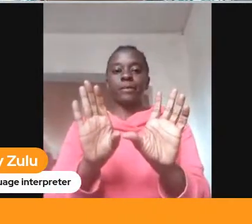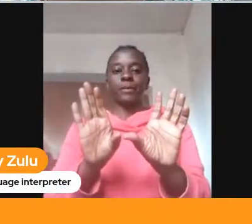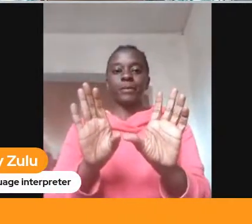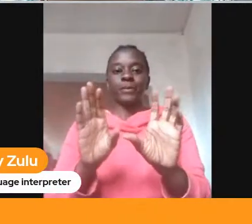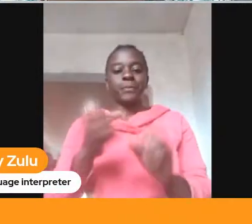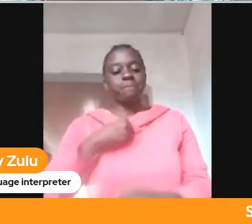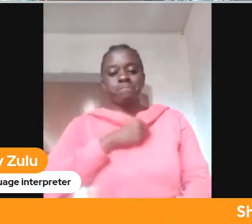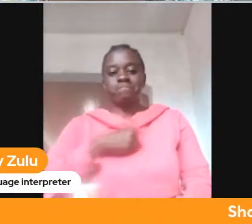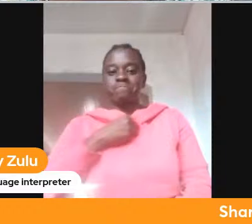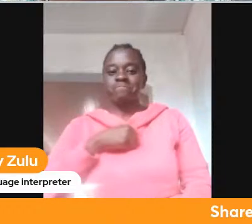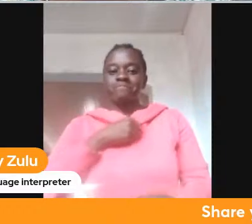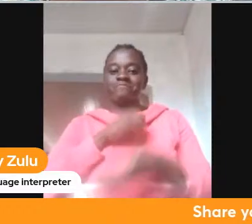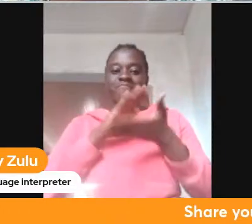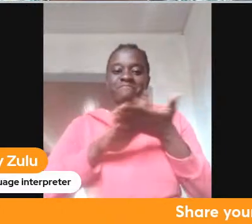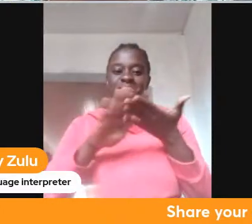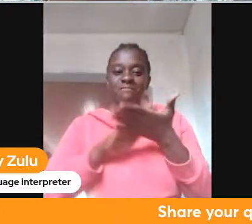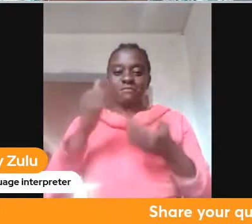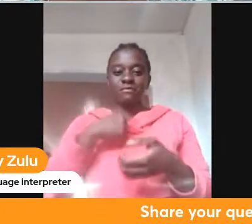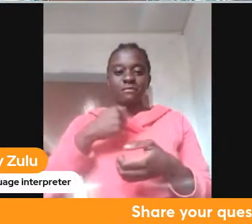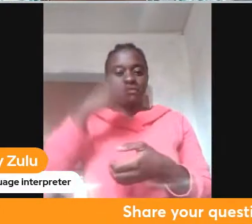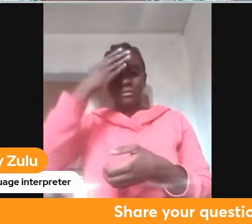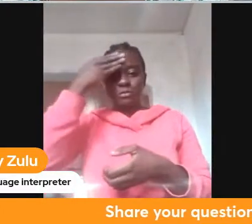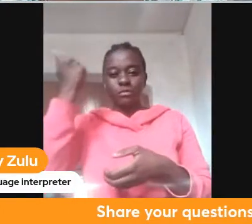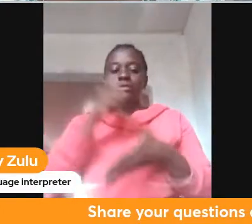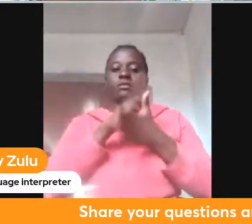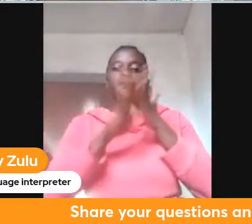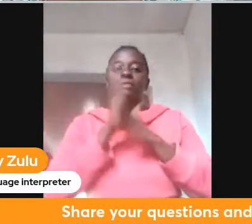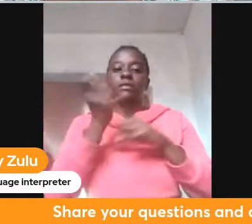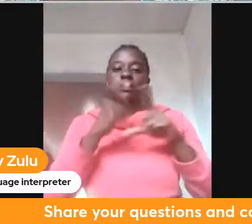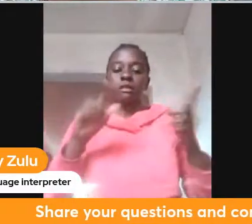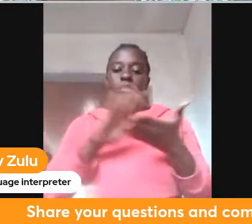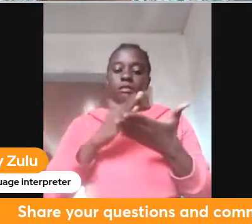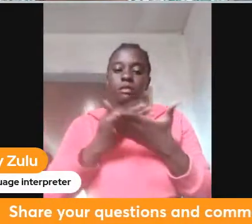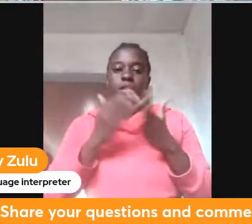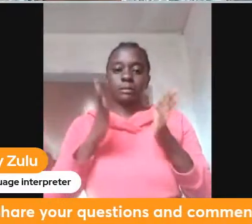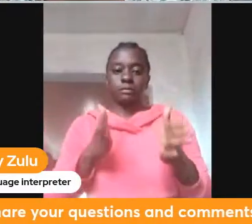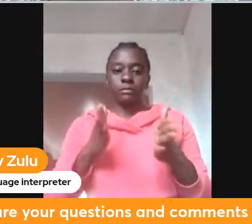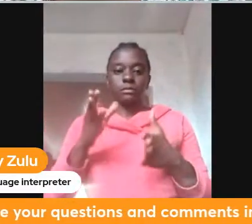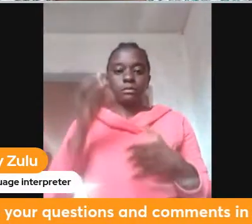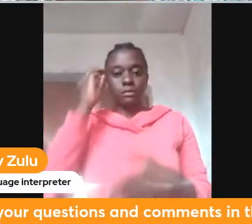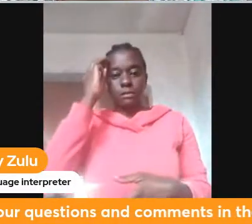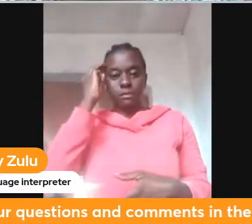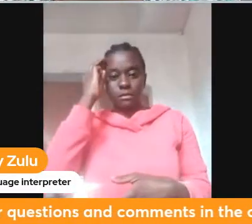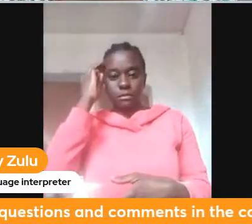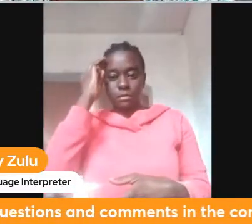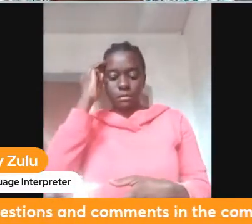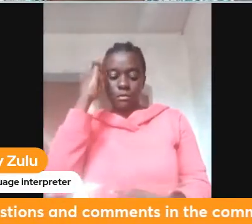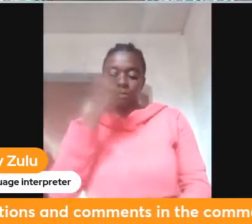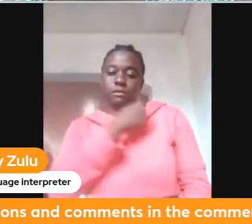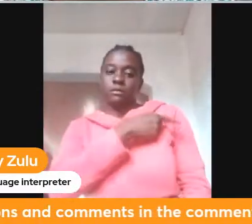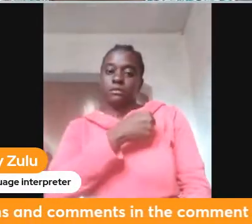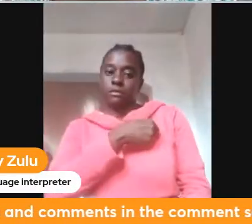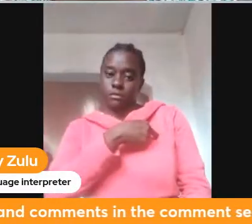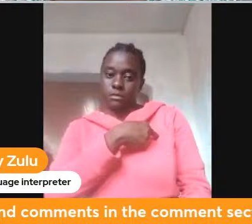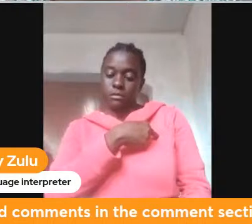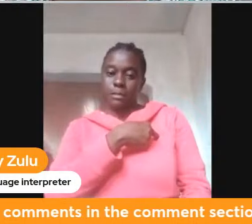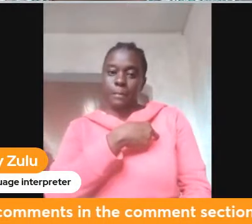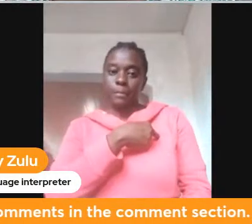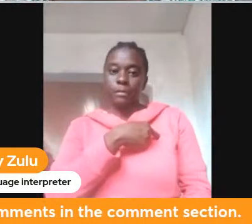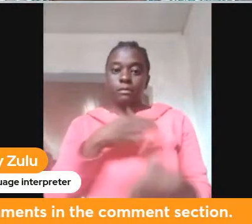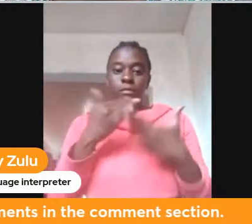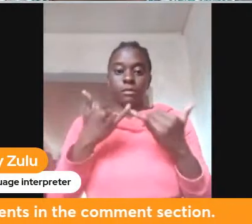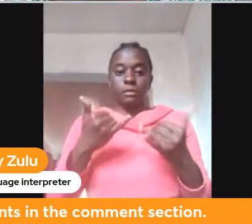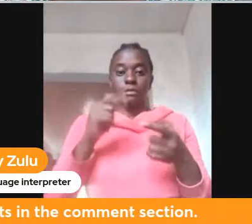to introduce our sign language interpreter, Memory Zulu. Um, so just to start up the conversation, would like to